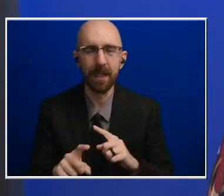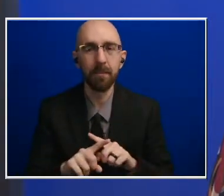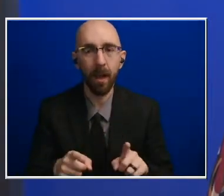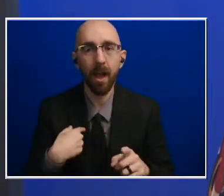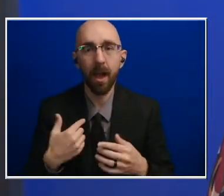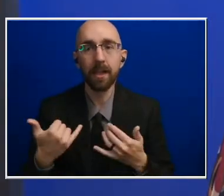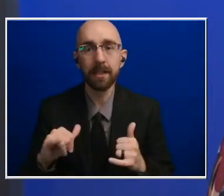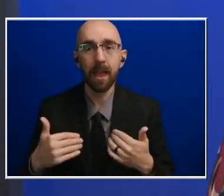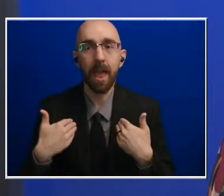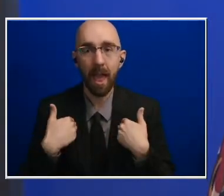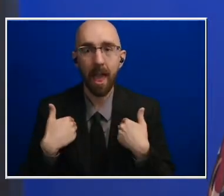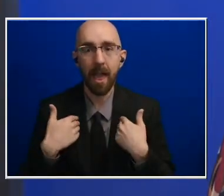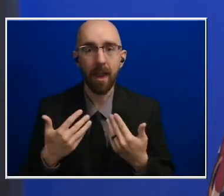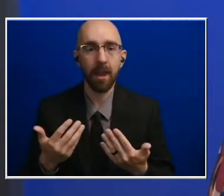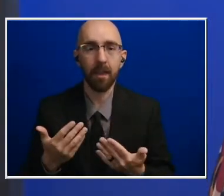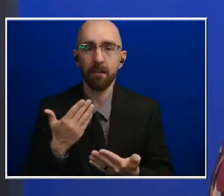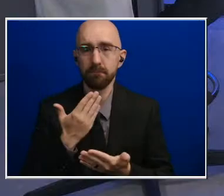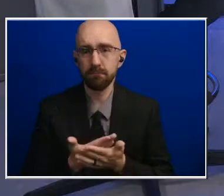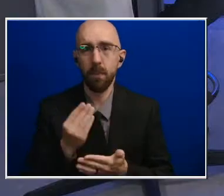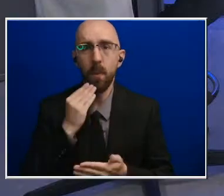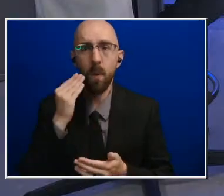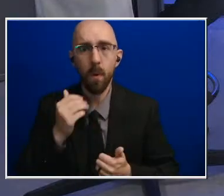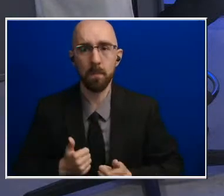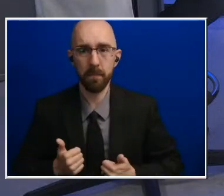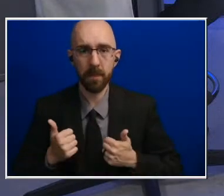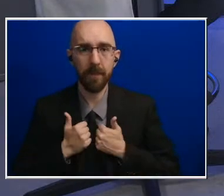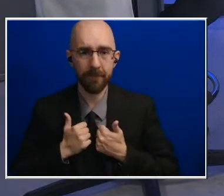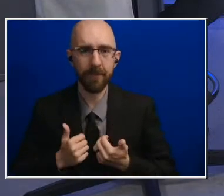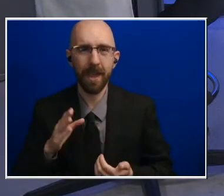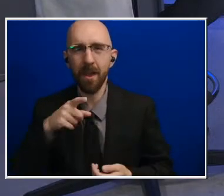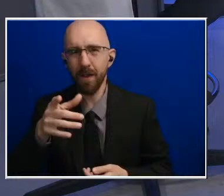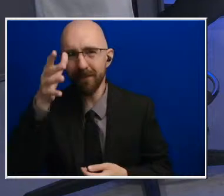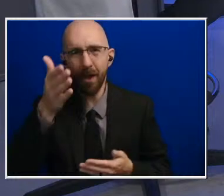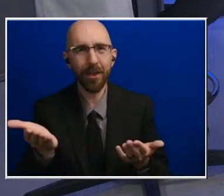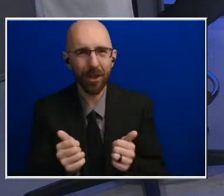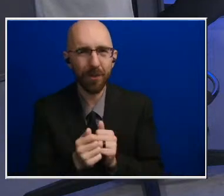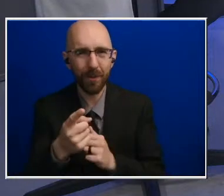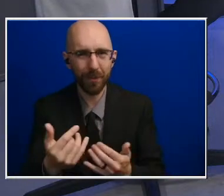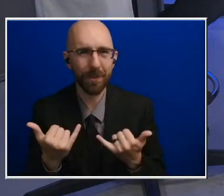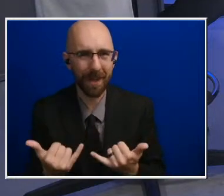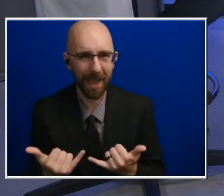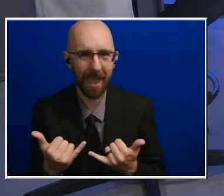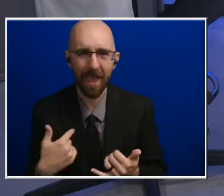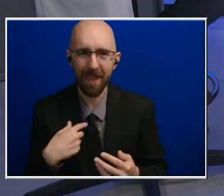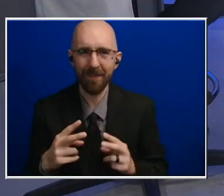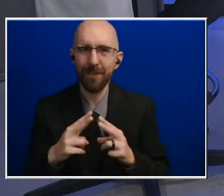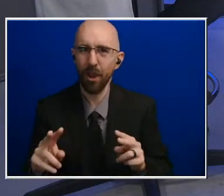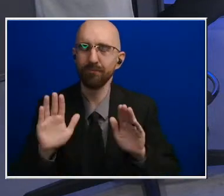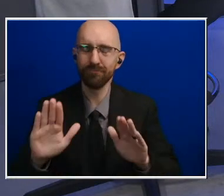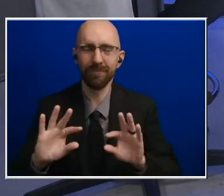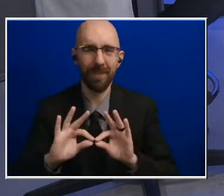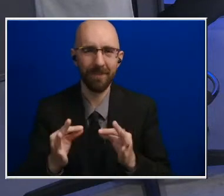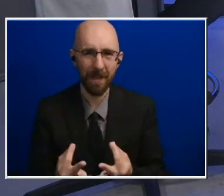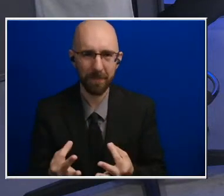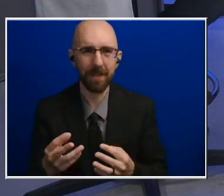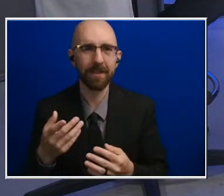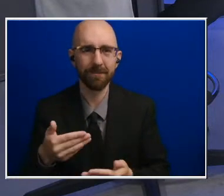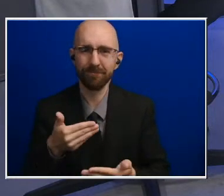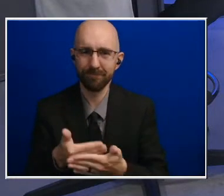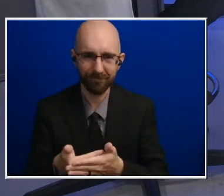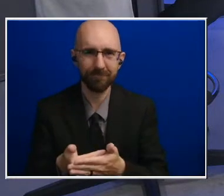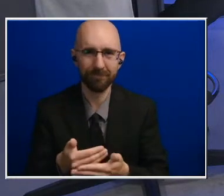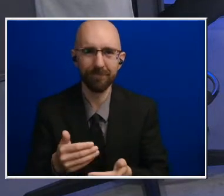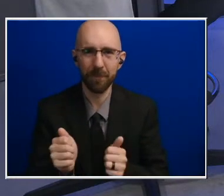home life and stuff. So. I know your father's here with you Yes. today. You have a very wonderful family and Yes, I do. very close with them, and